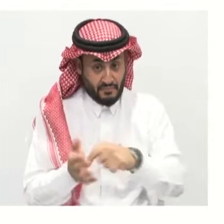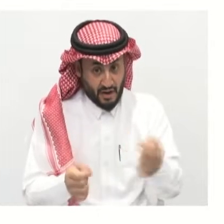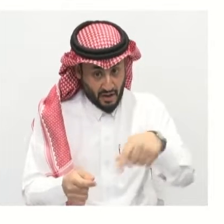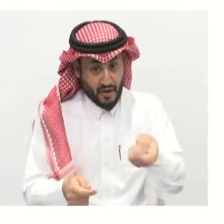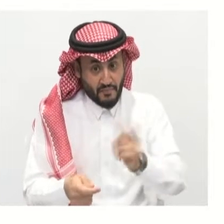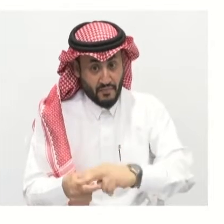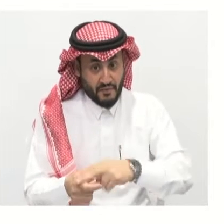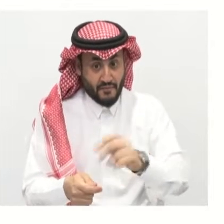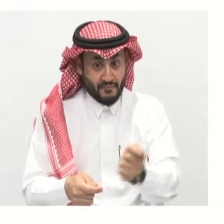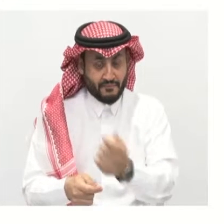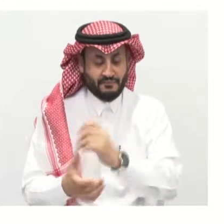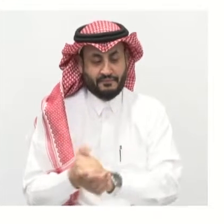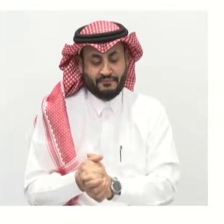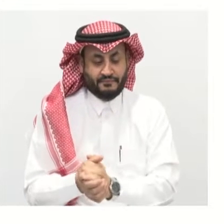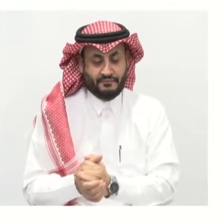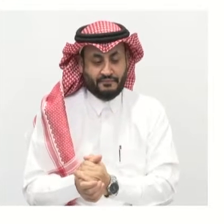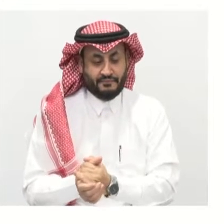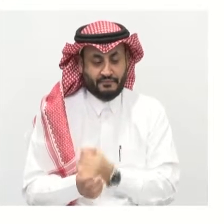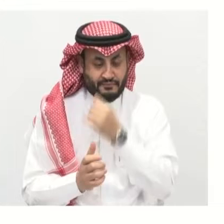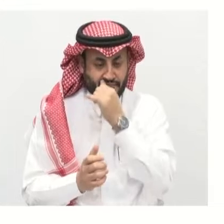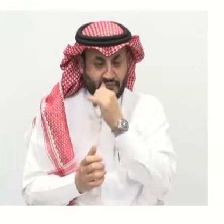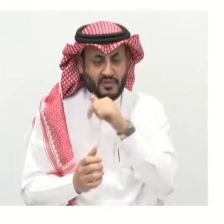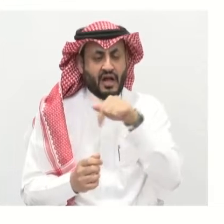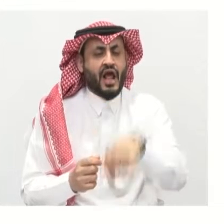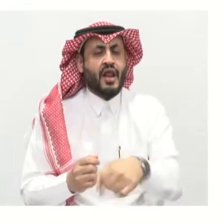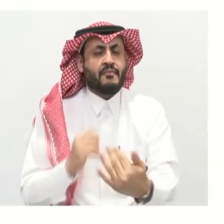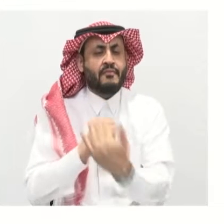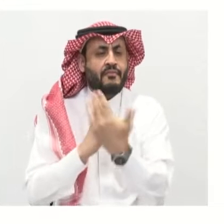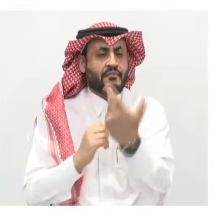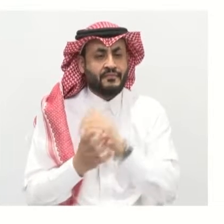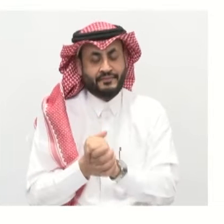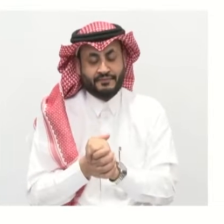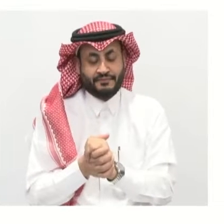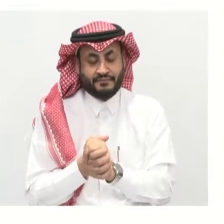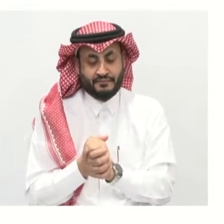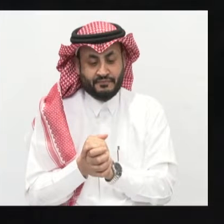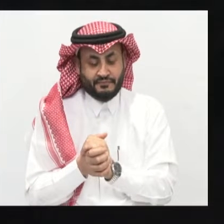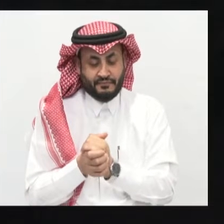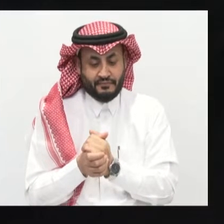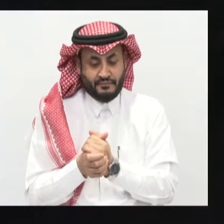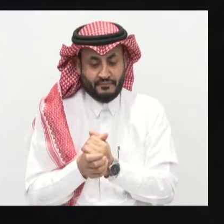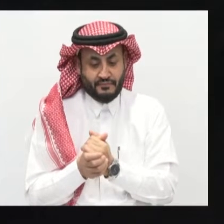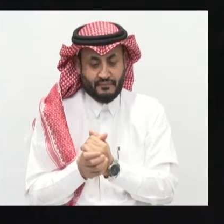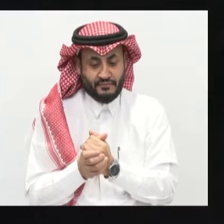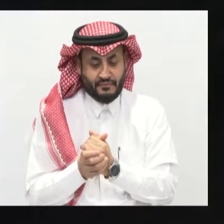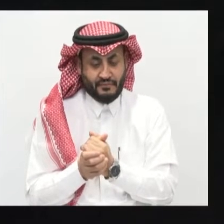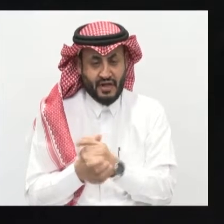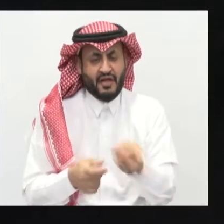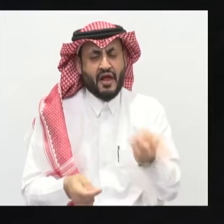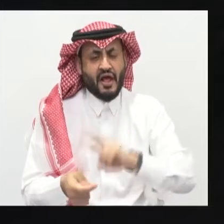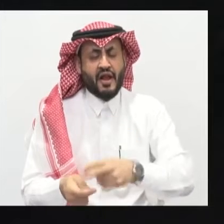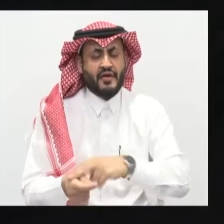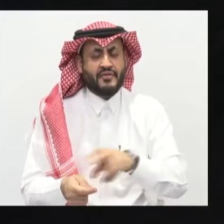for writing time. So, what will we do today? We are used to doing this every single